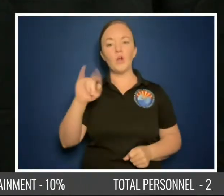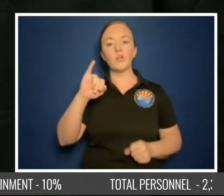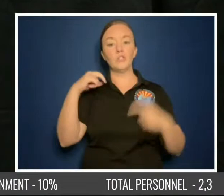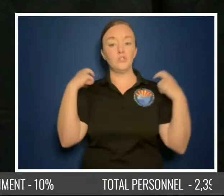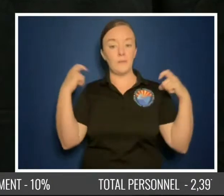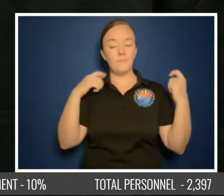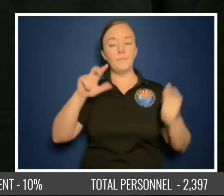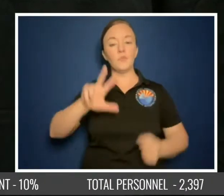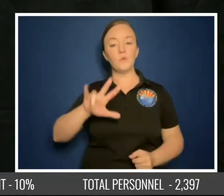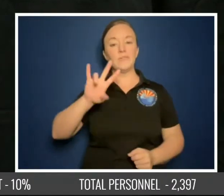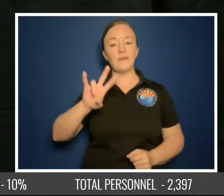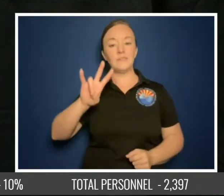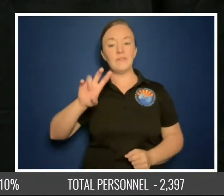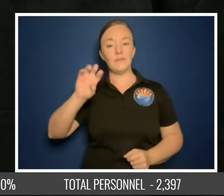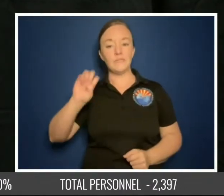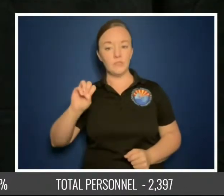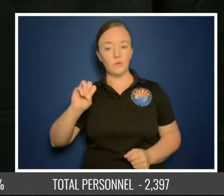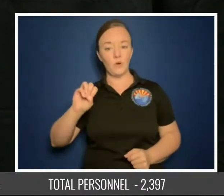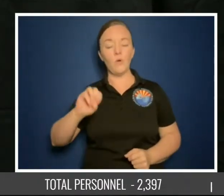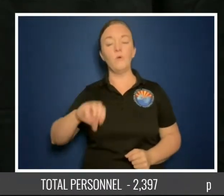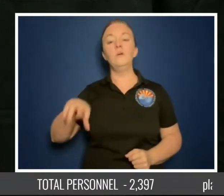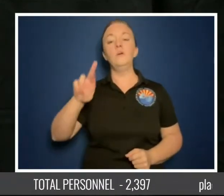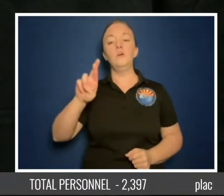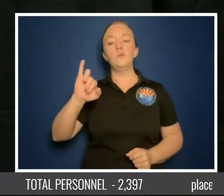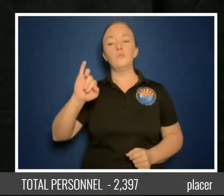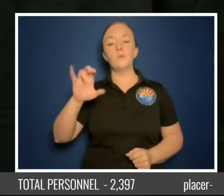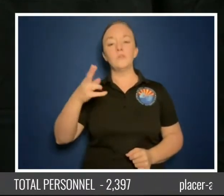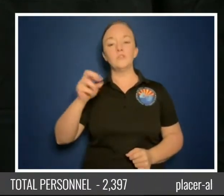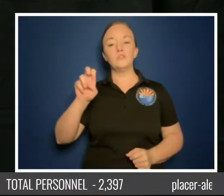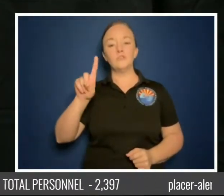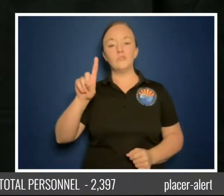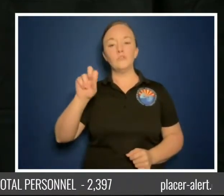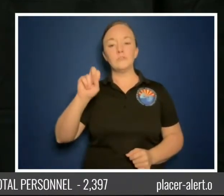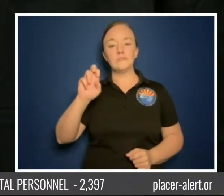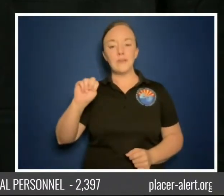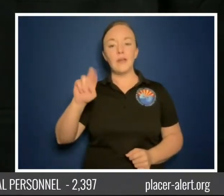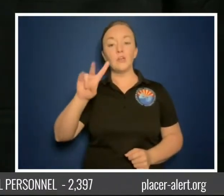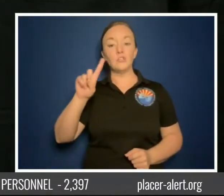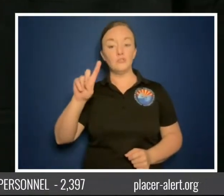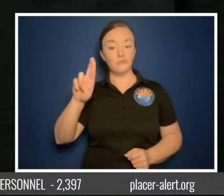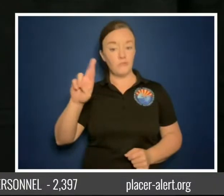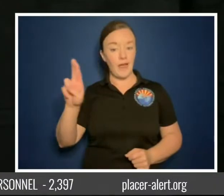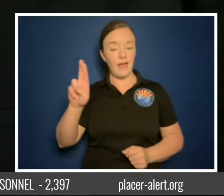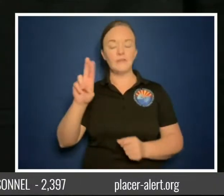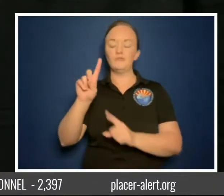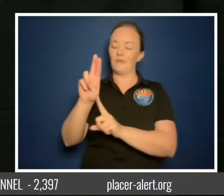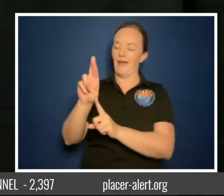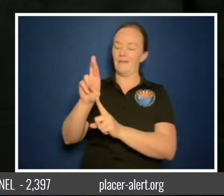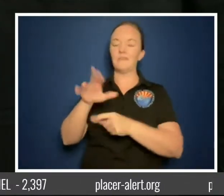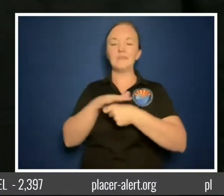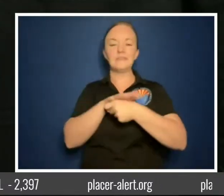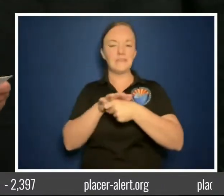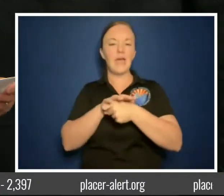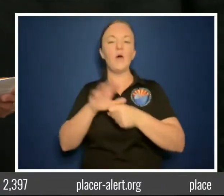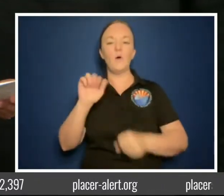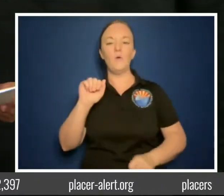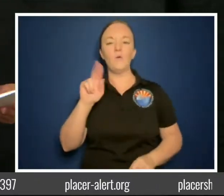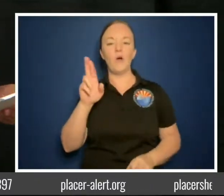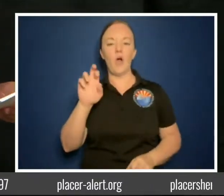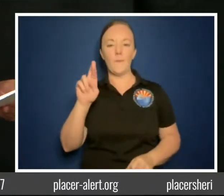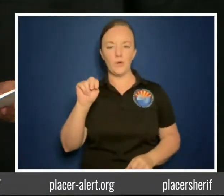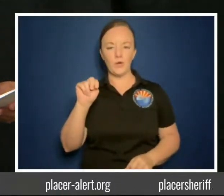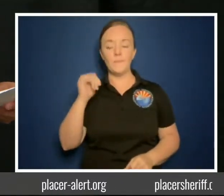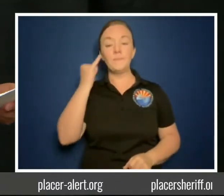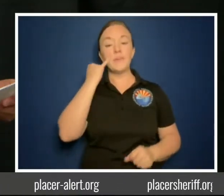3770 Richardson Drive in Auburn. For your furry friends and your other animals that you may have evacuated